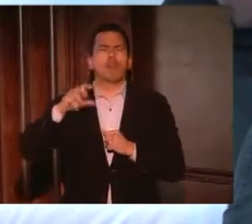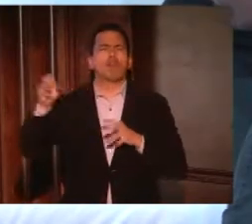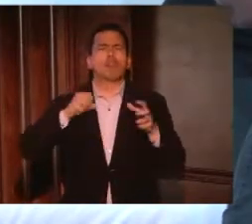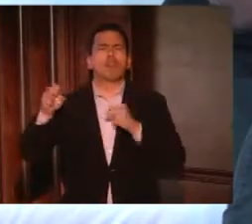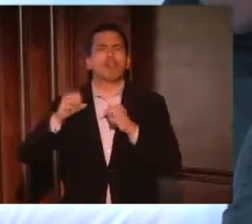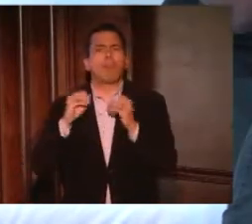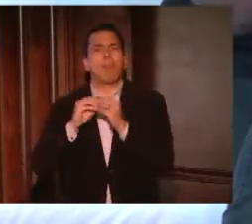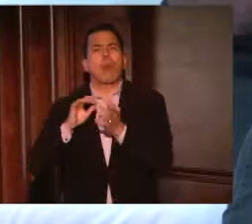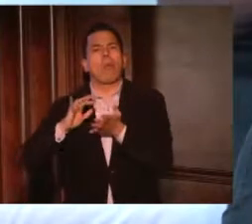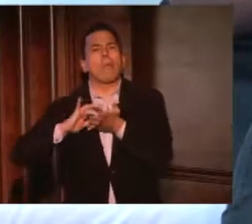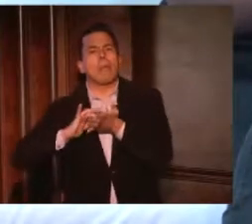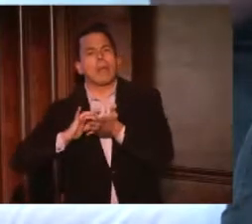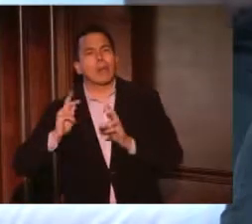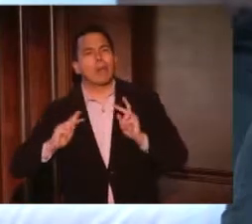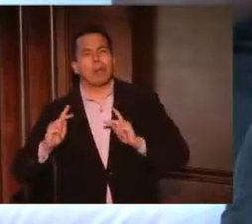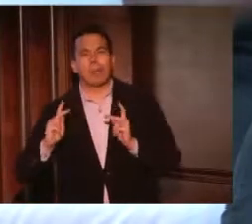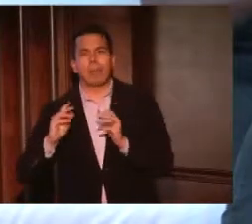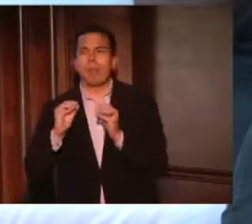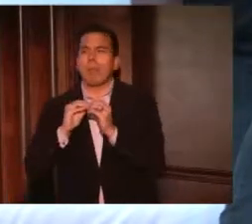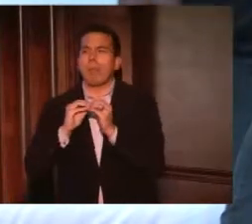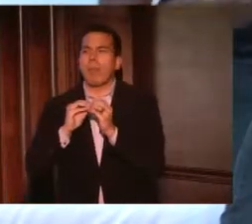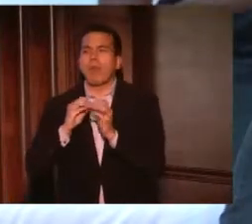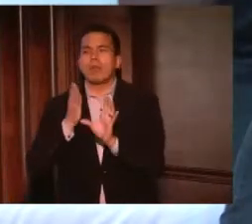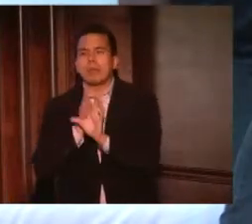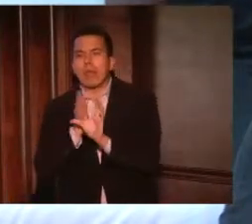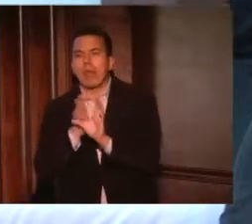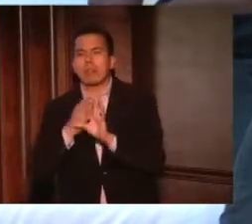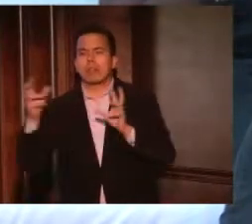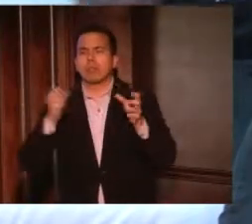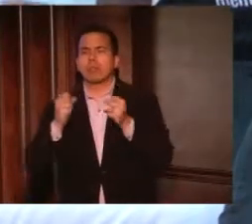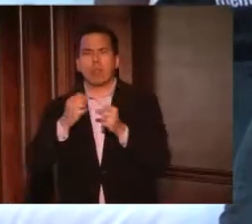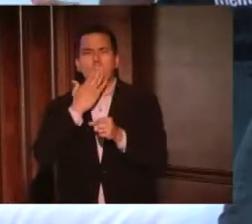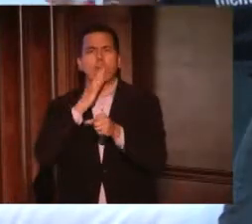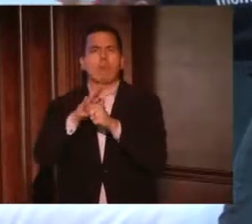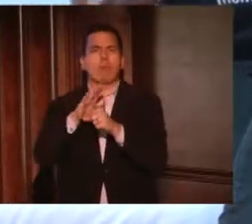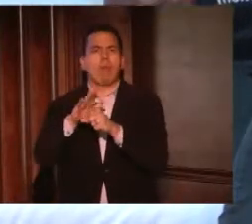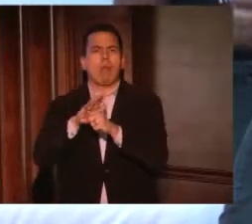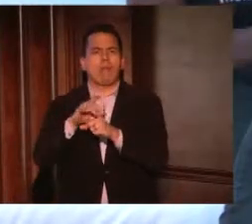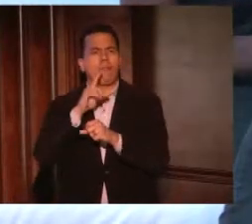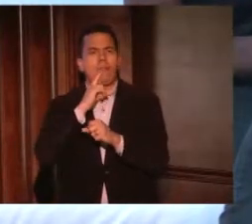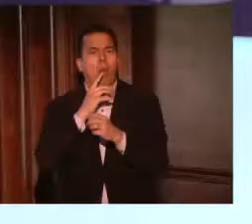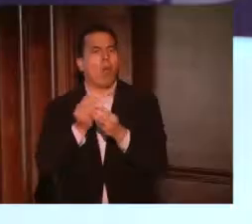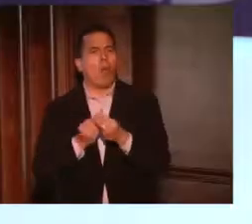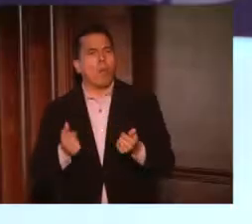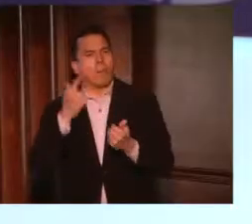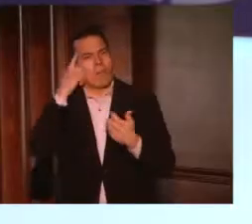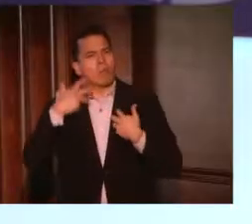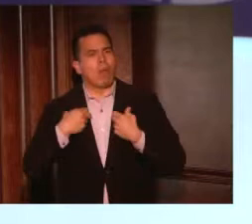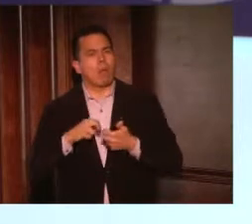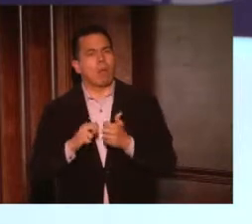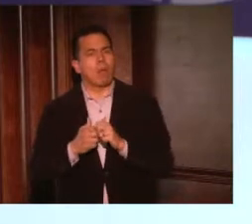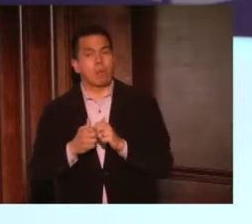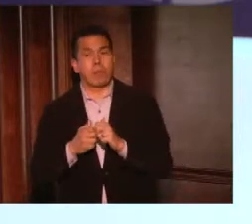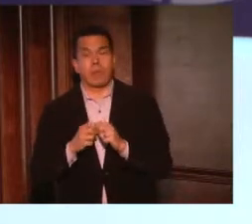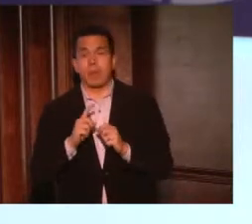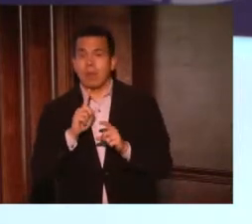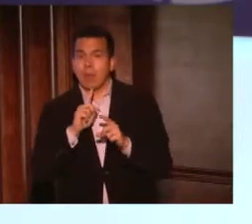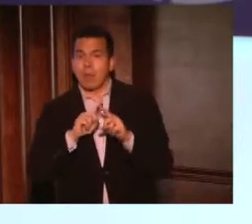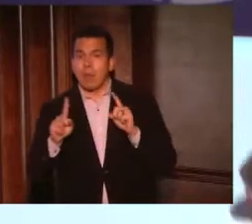more medical people so that we can sort of solve mental health issues. Mm-hmm. But then just seeing